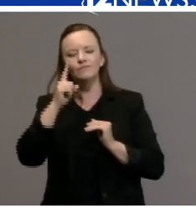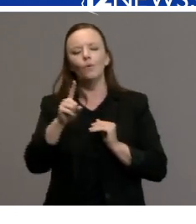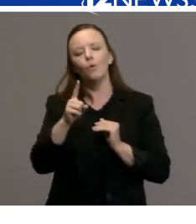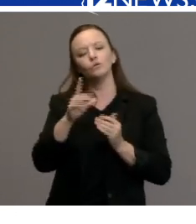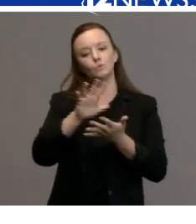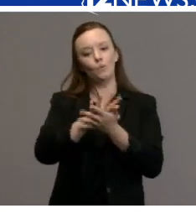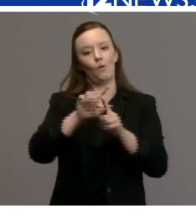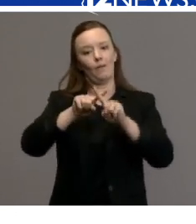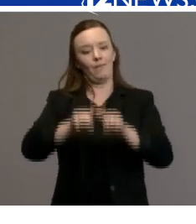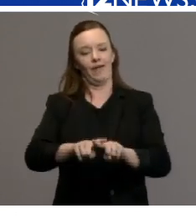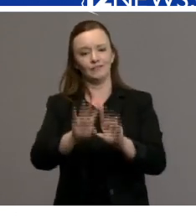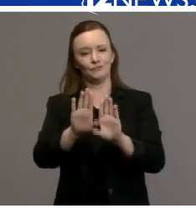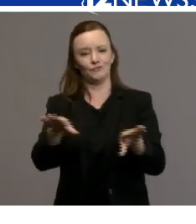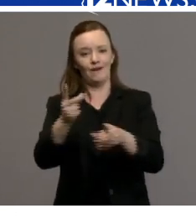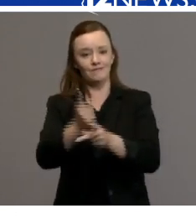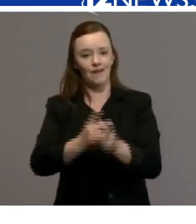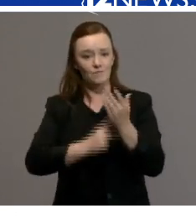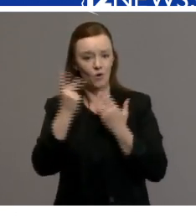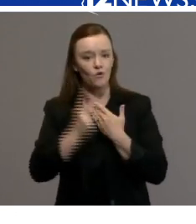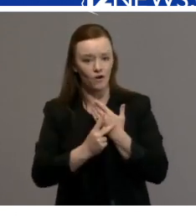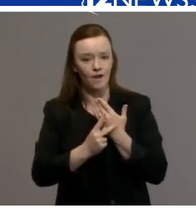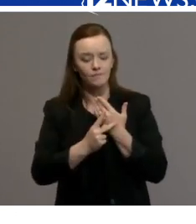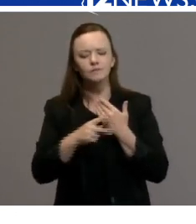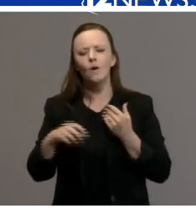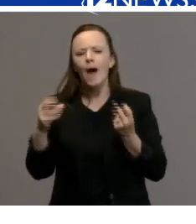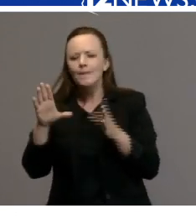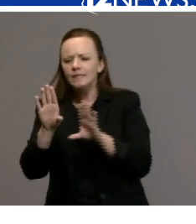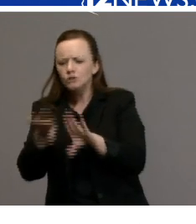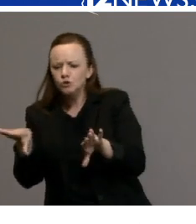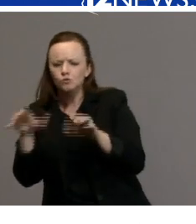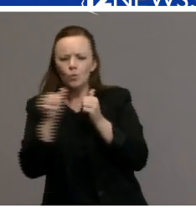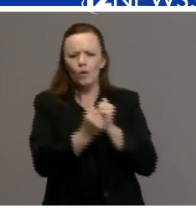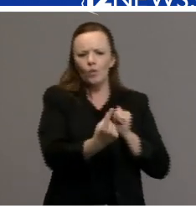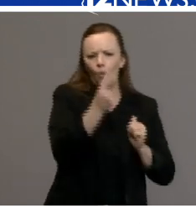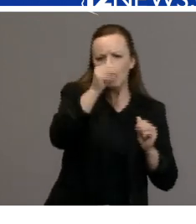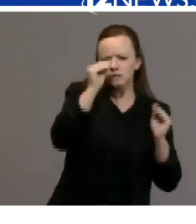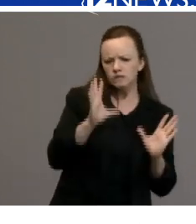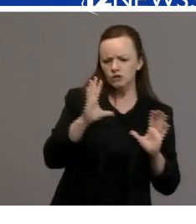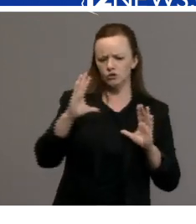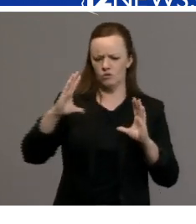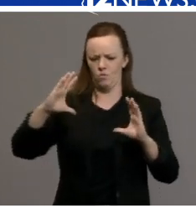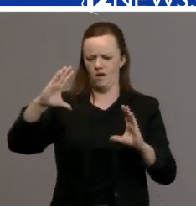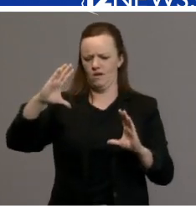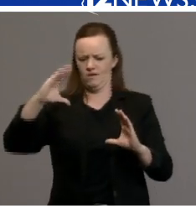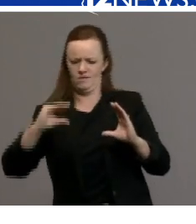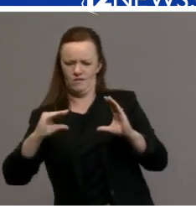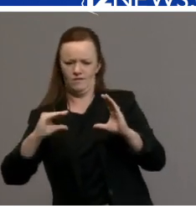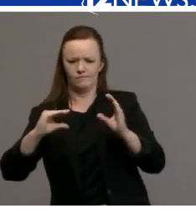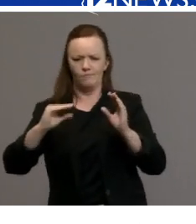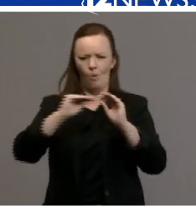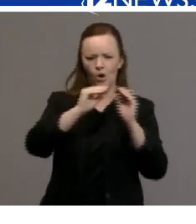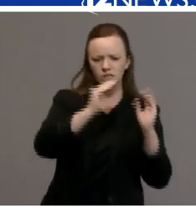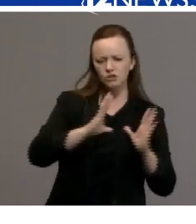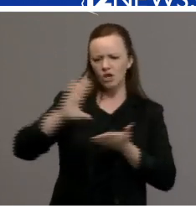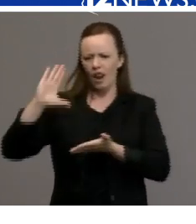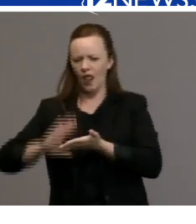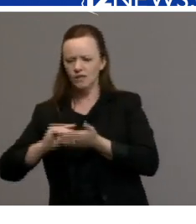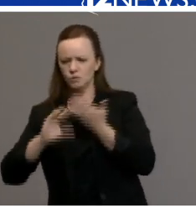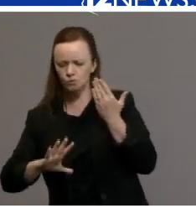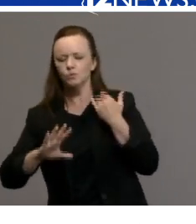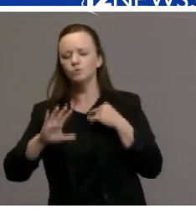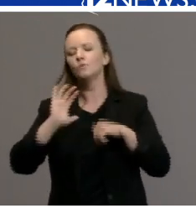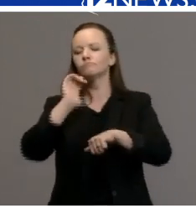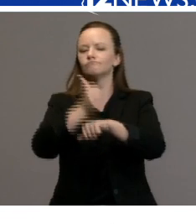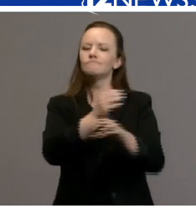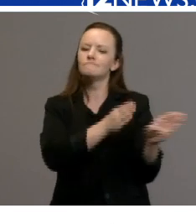plan developed by health services that will protect children in school-based child care and will allow